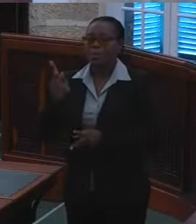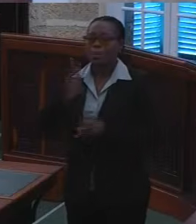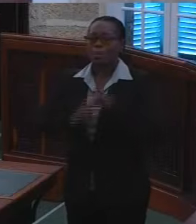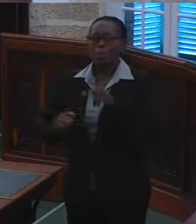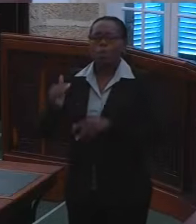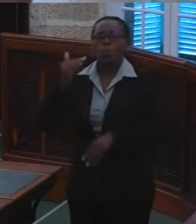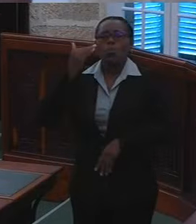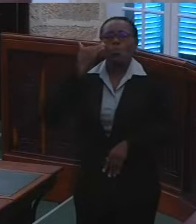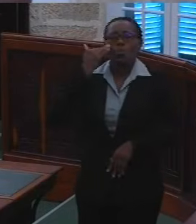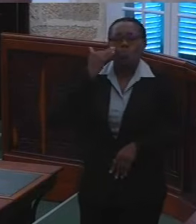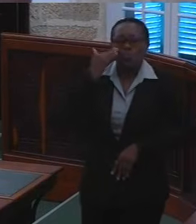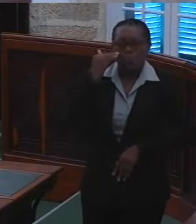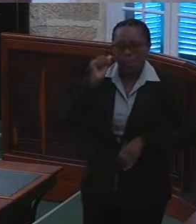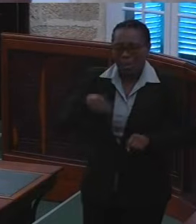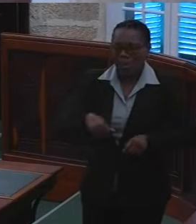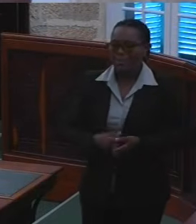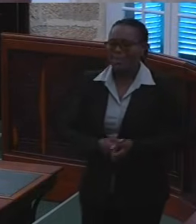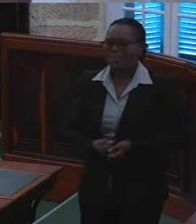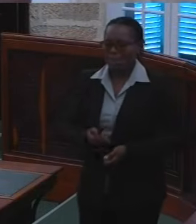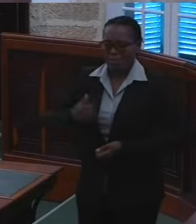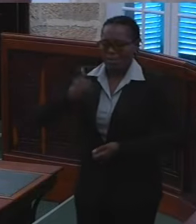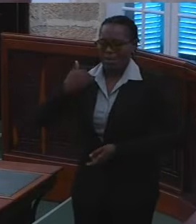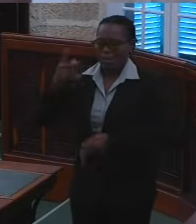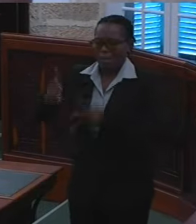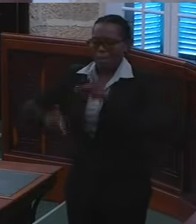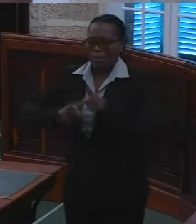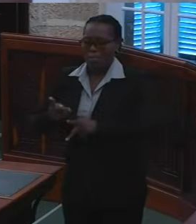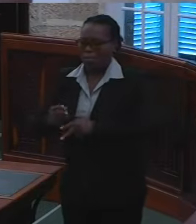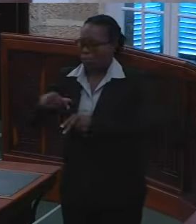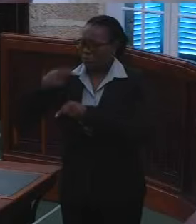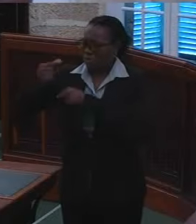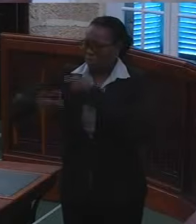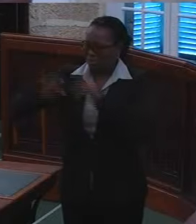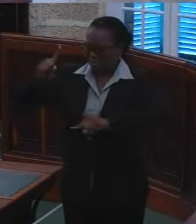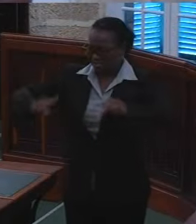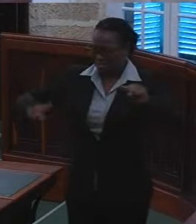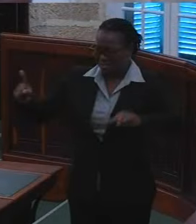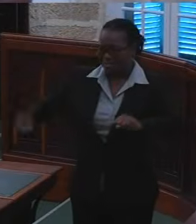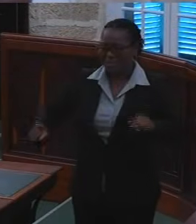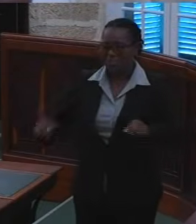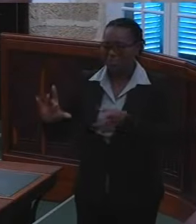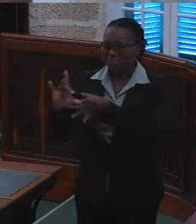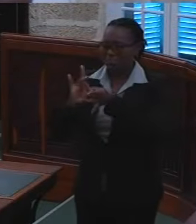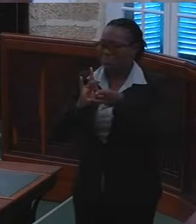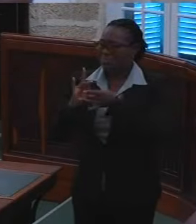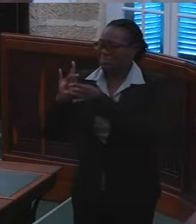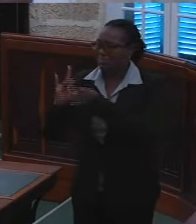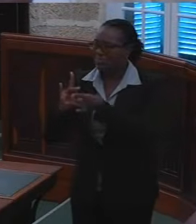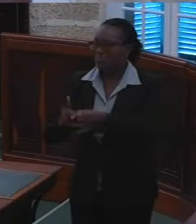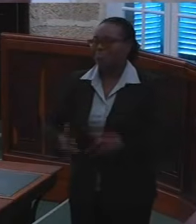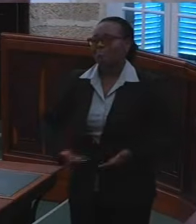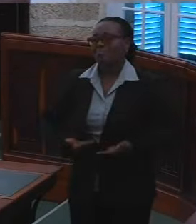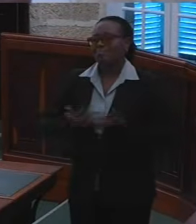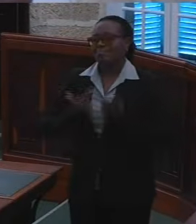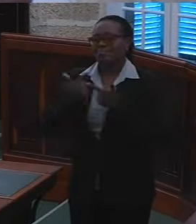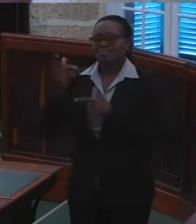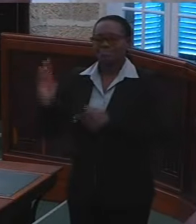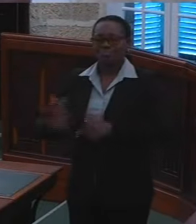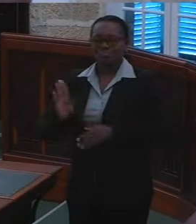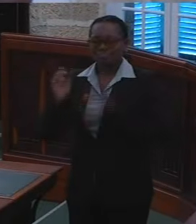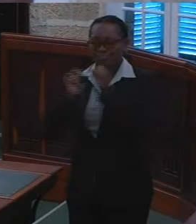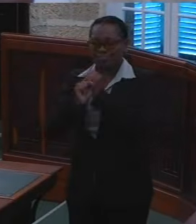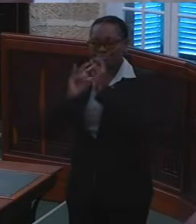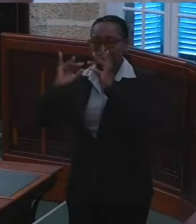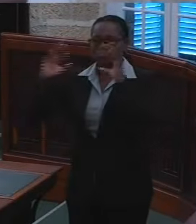people the intergenerational links to live and feel the Bajan dream. In